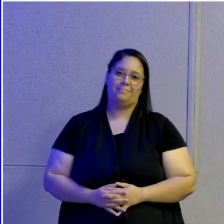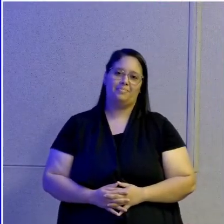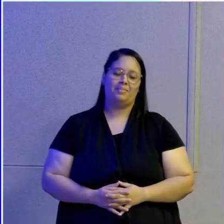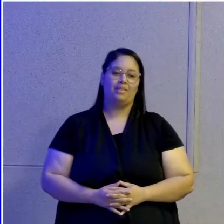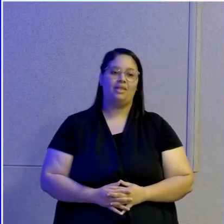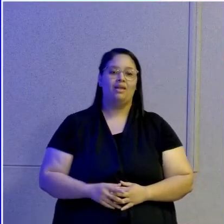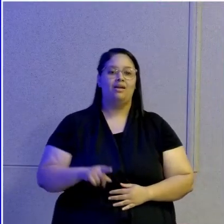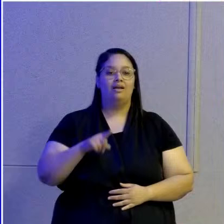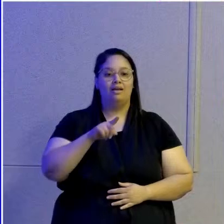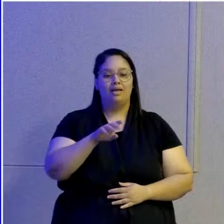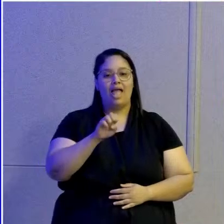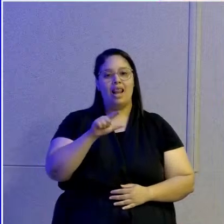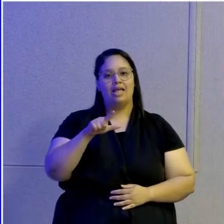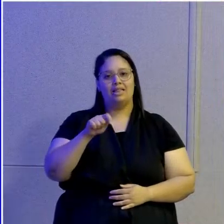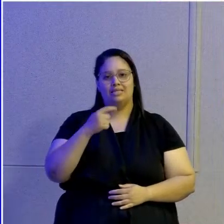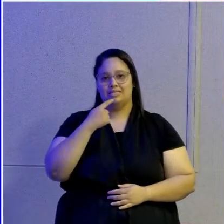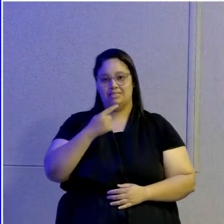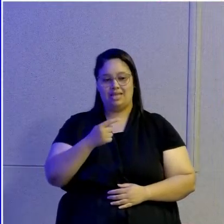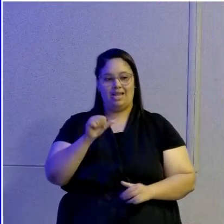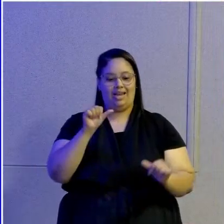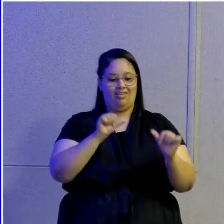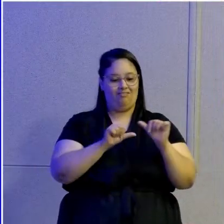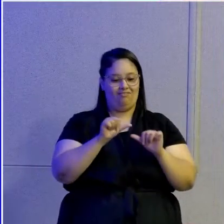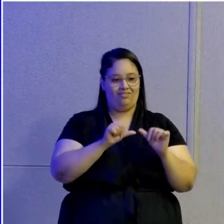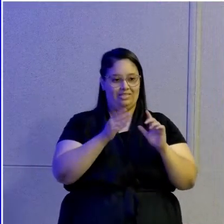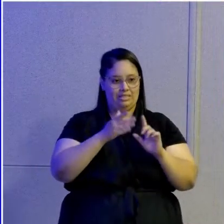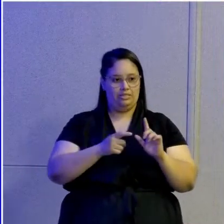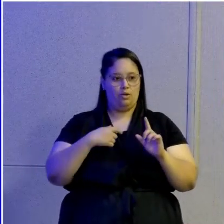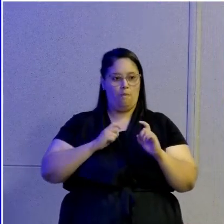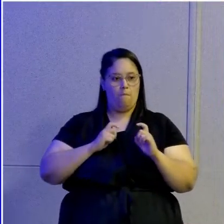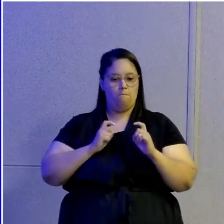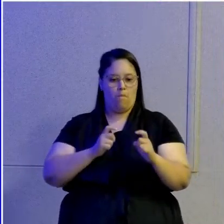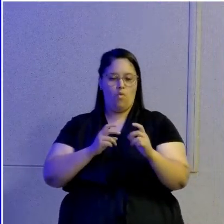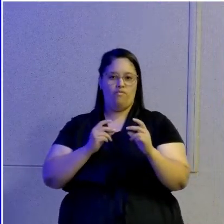Earlier I said, as physicists, we can move with the speed of light.